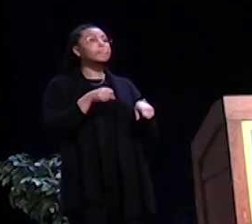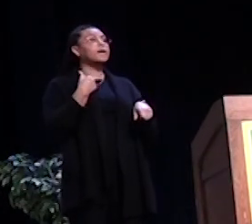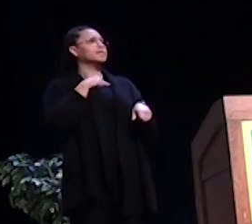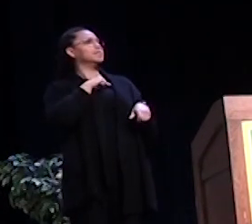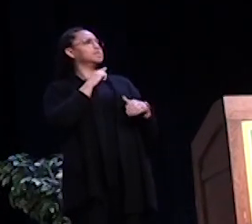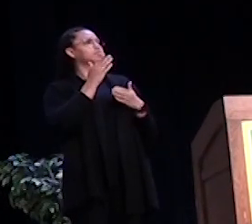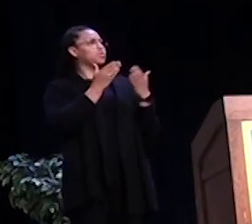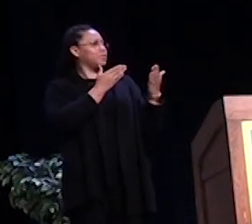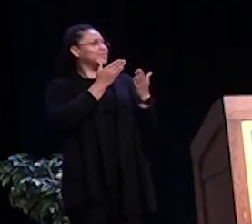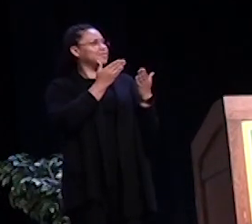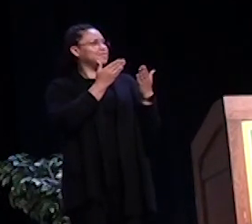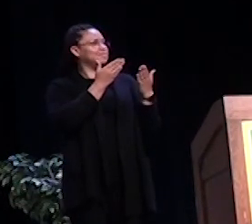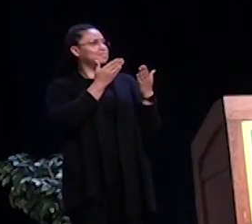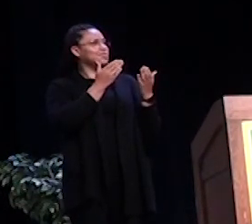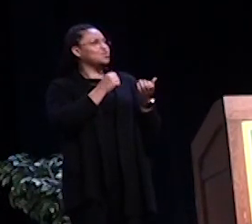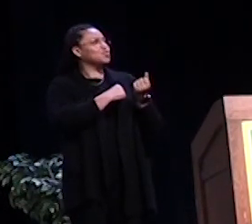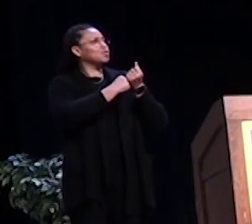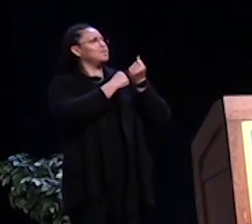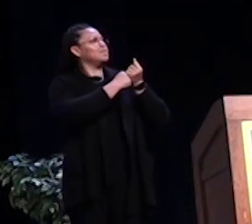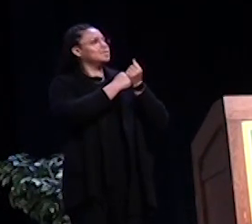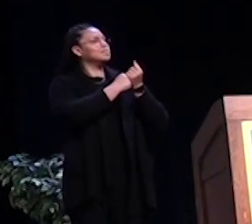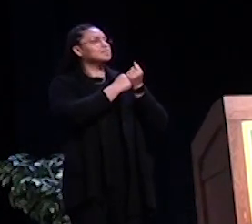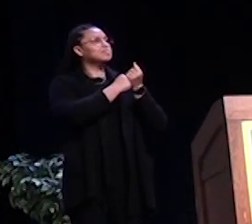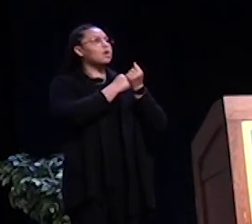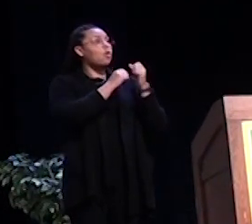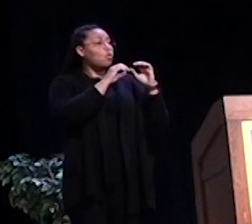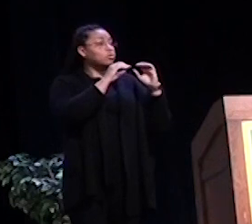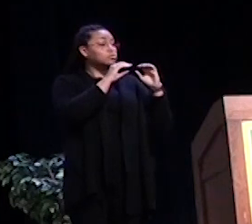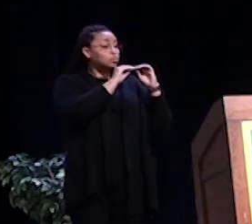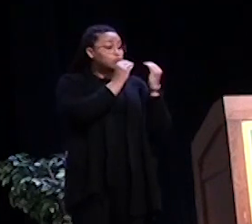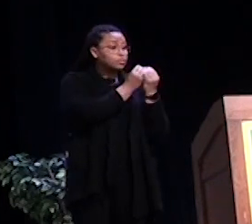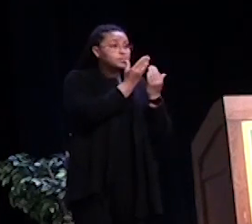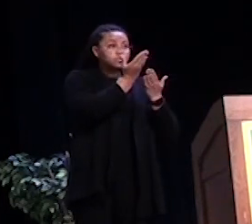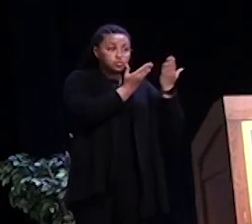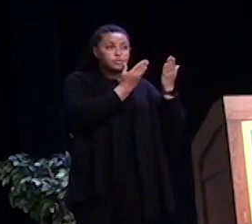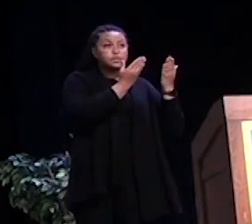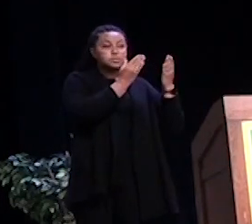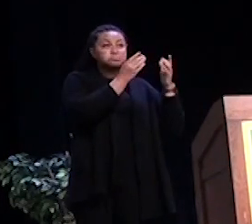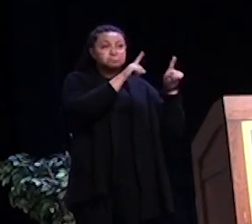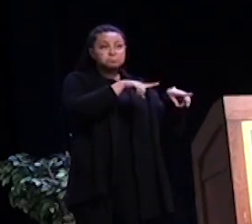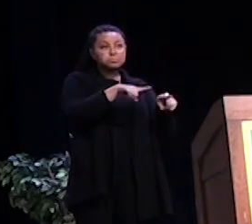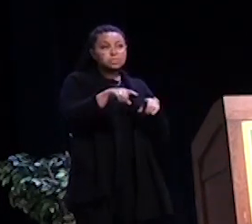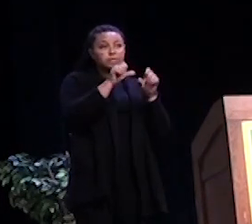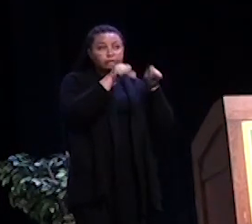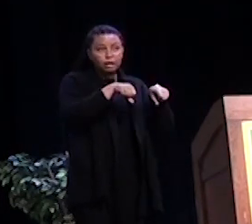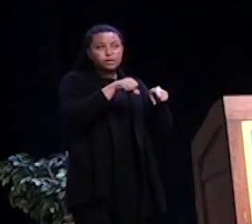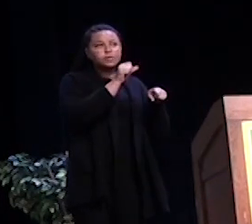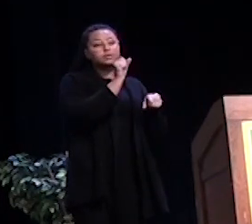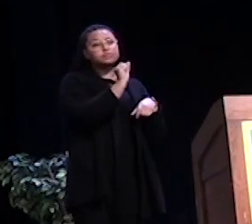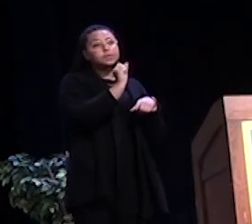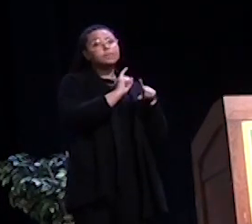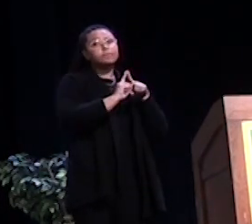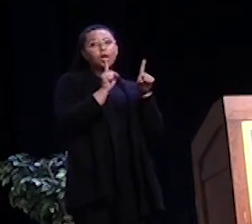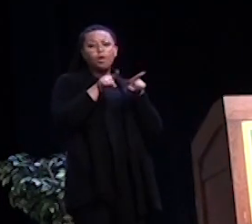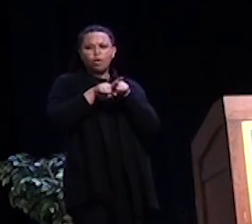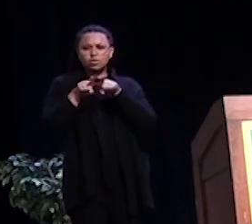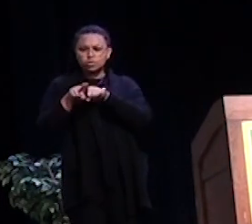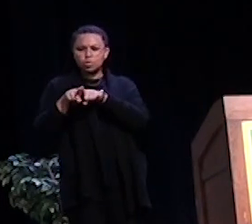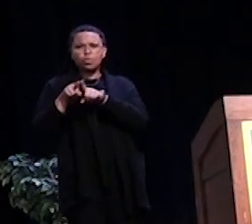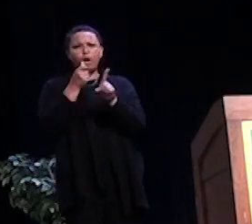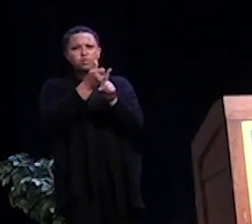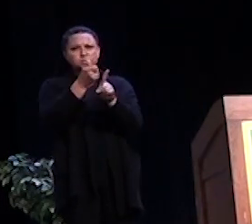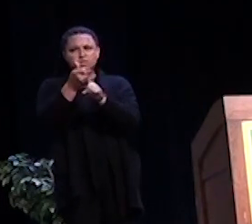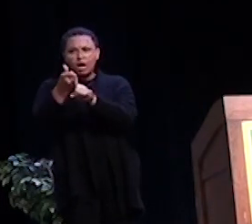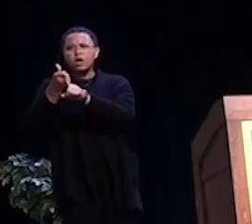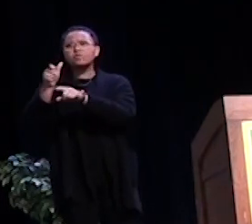services. You know, you can look at the services from organizations, but there's lots of supports we can do for ourselves and for others around us. If you can think of the